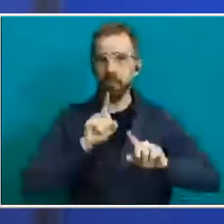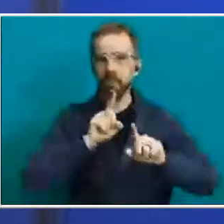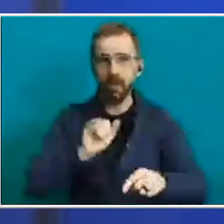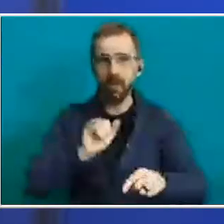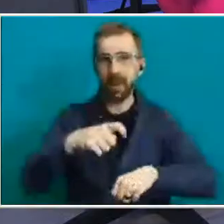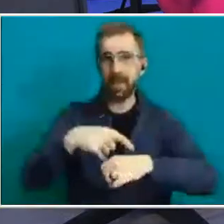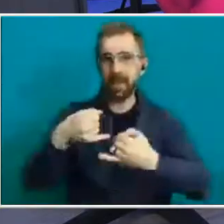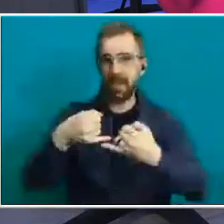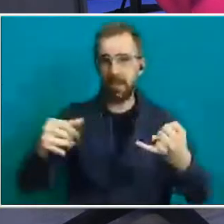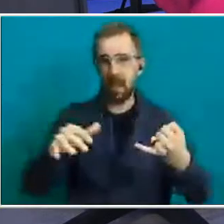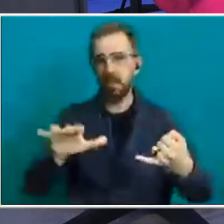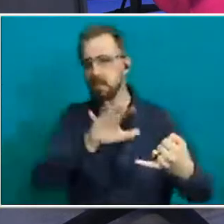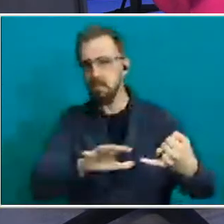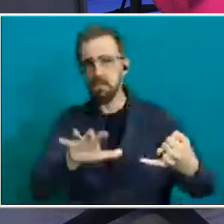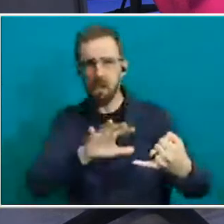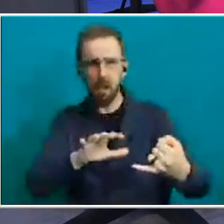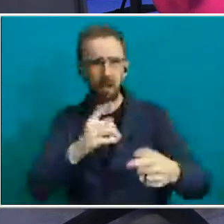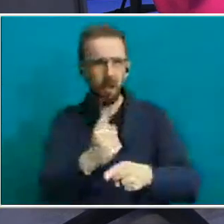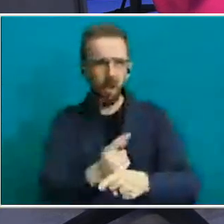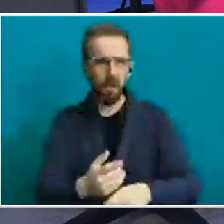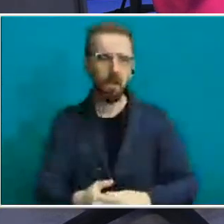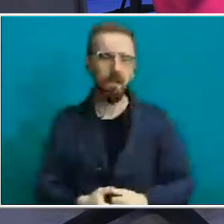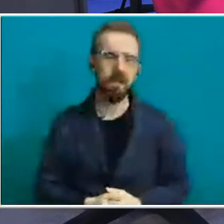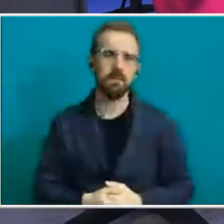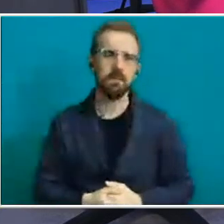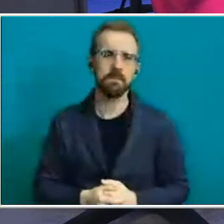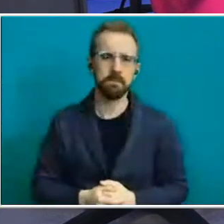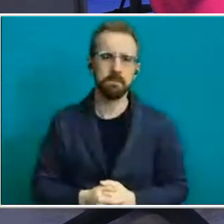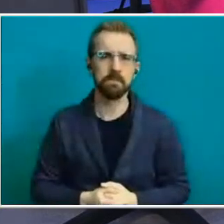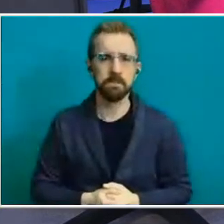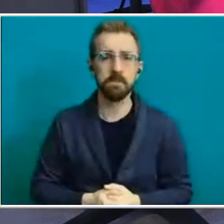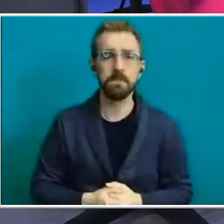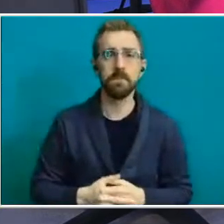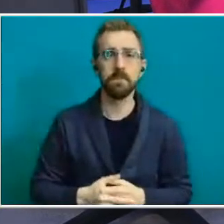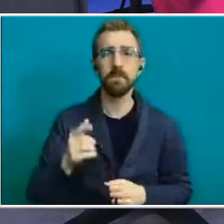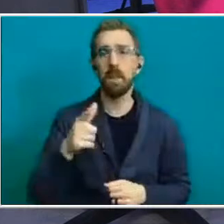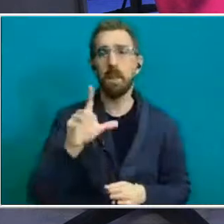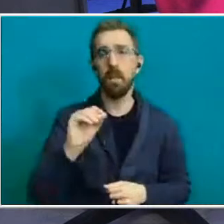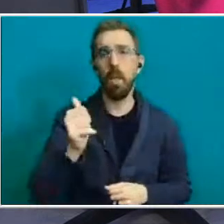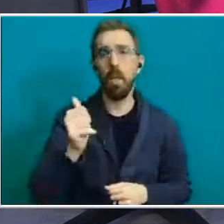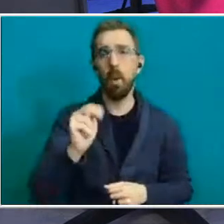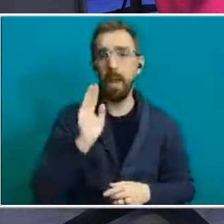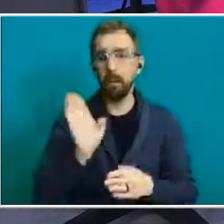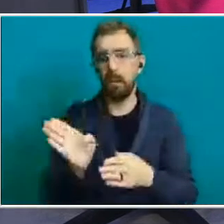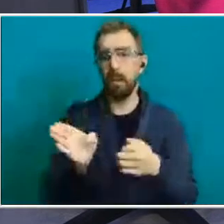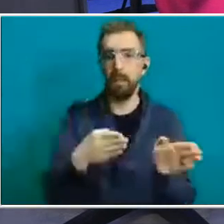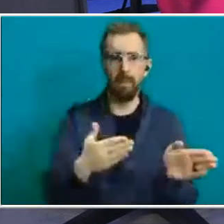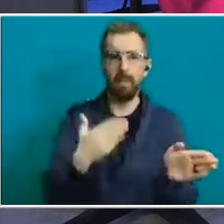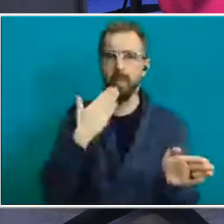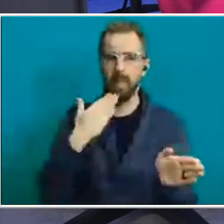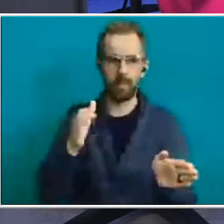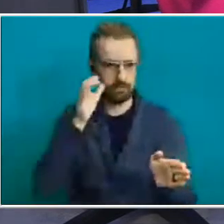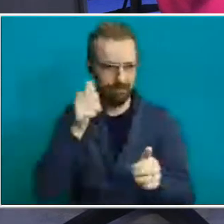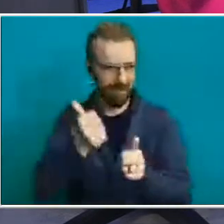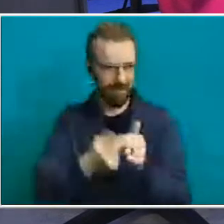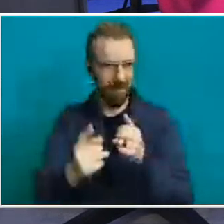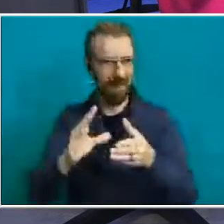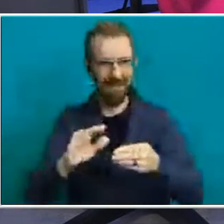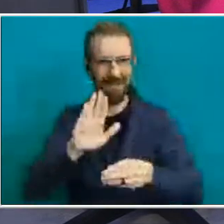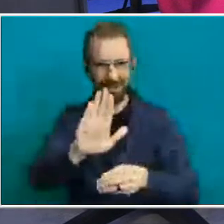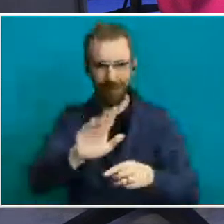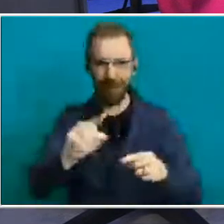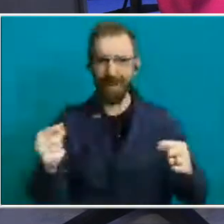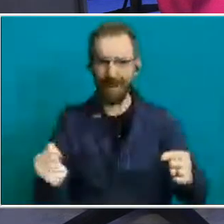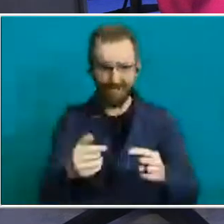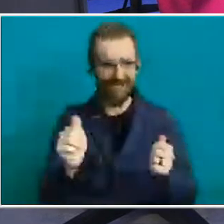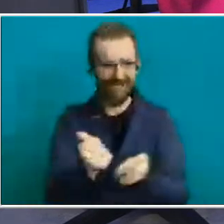expect. So we're going to get to Logan here. Thanks for listening to everybody talk about you and your injury. Really appreciate